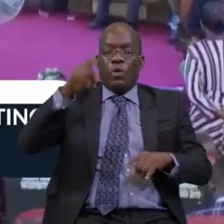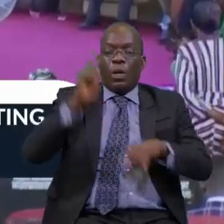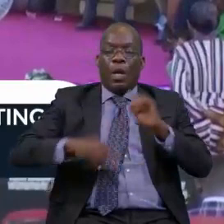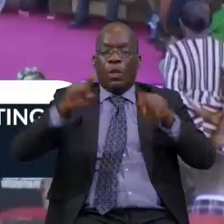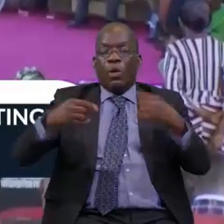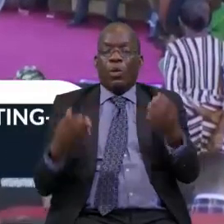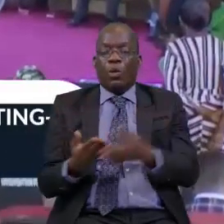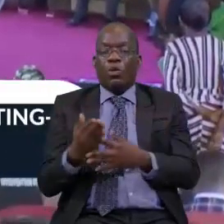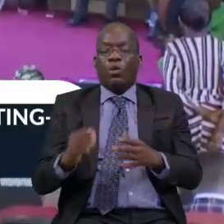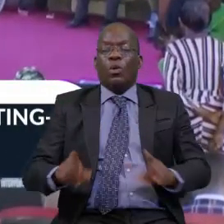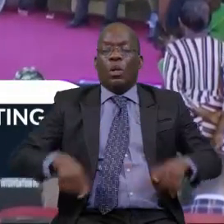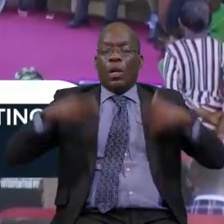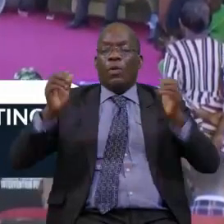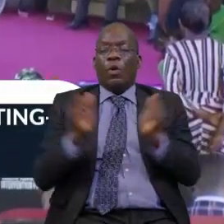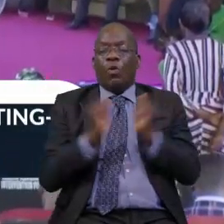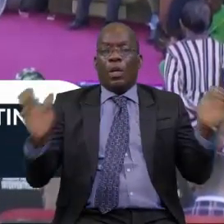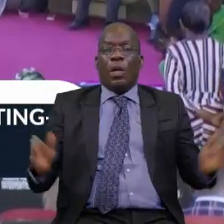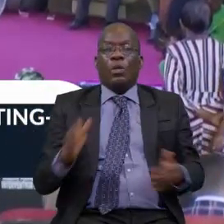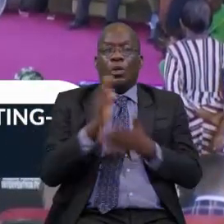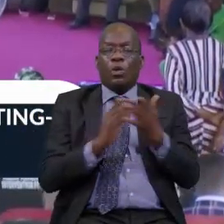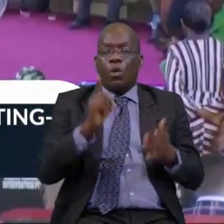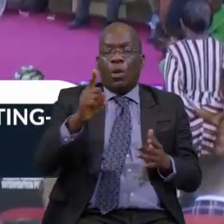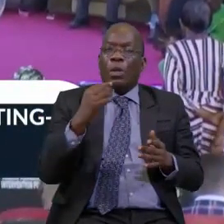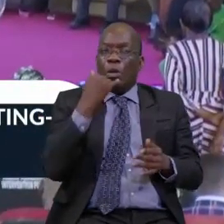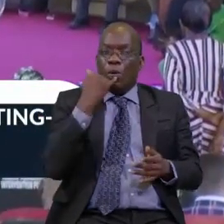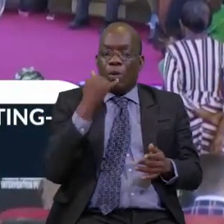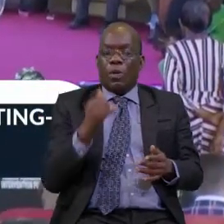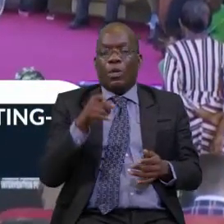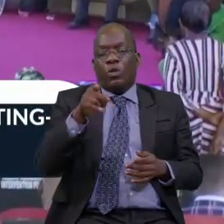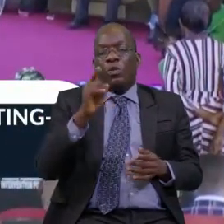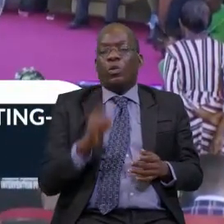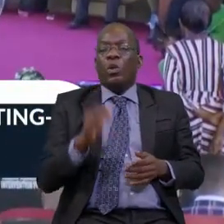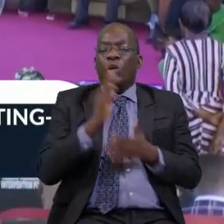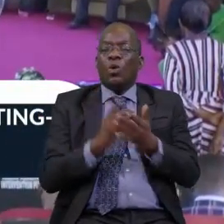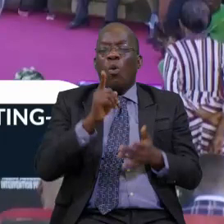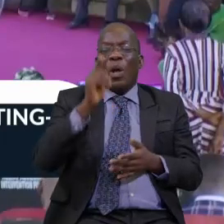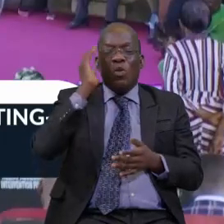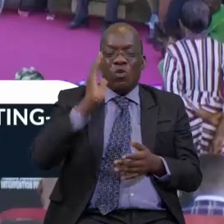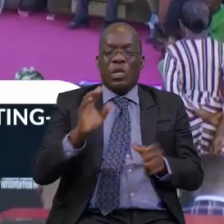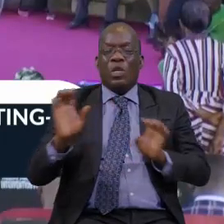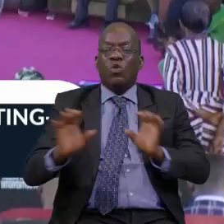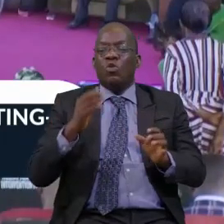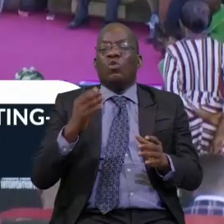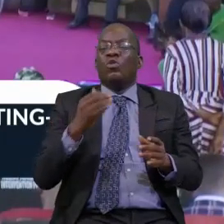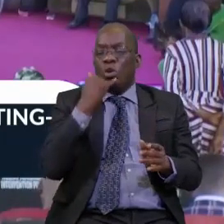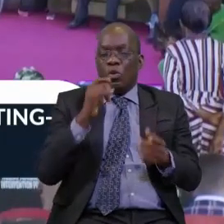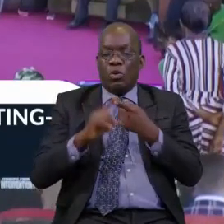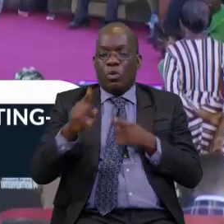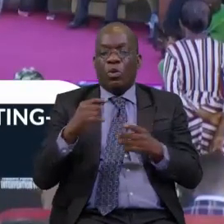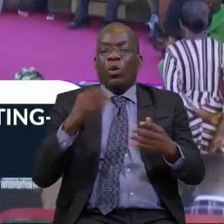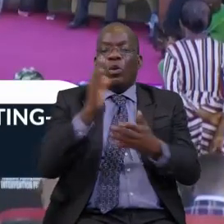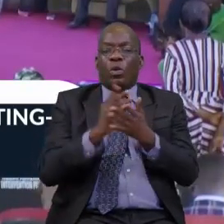without somebody offending you. Not possible. Somebody close, somebody